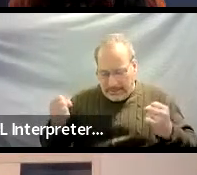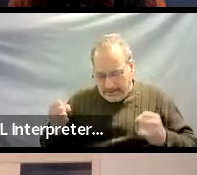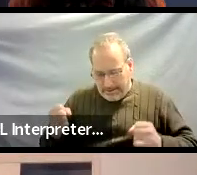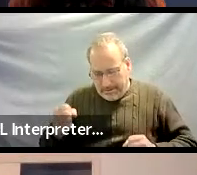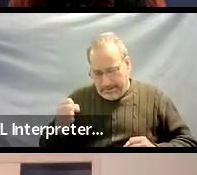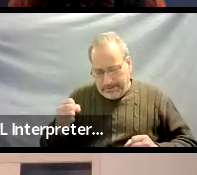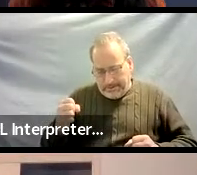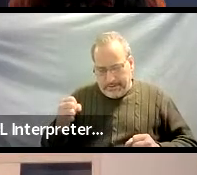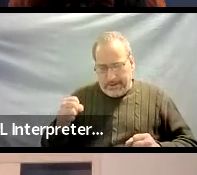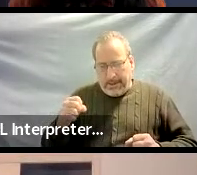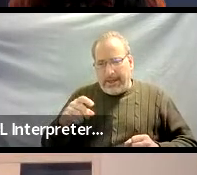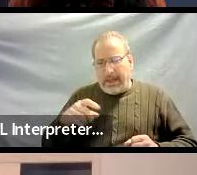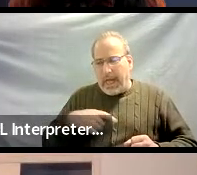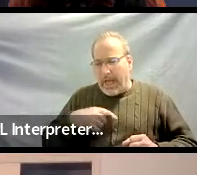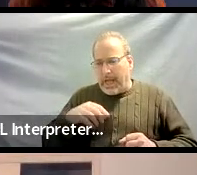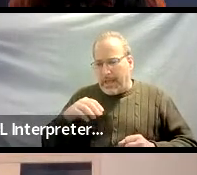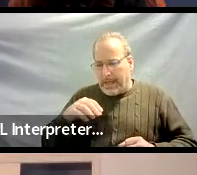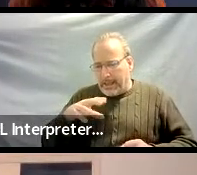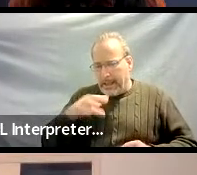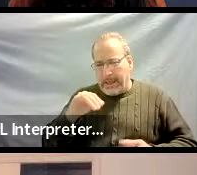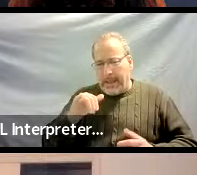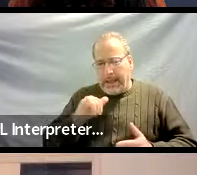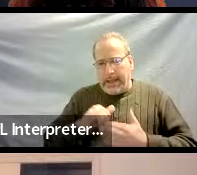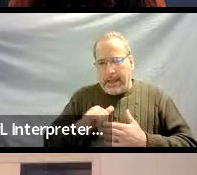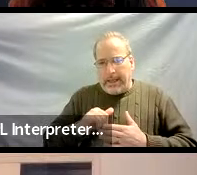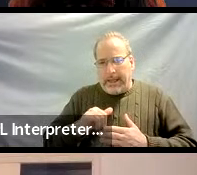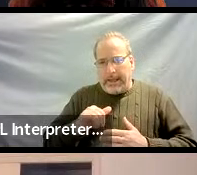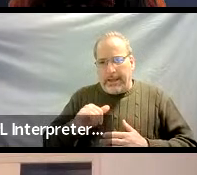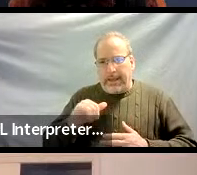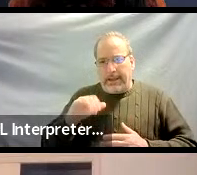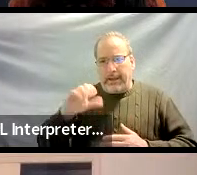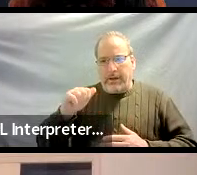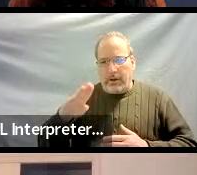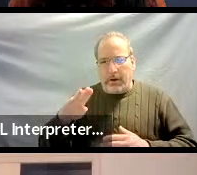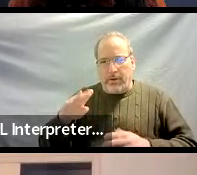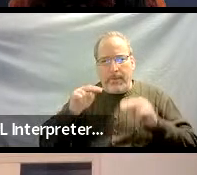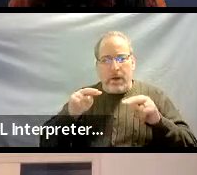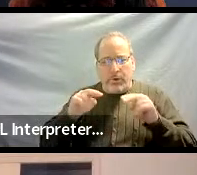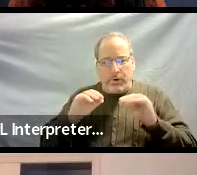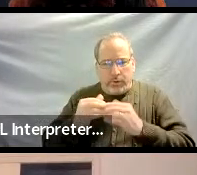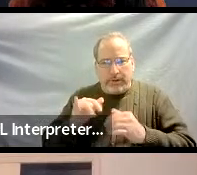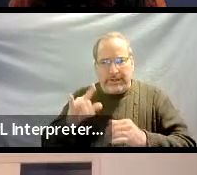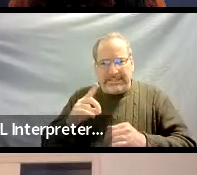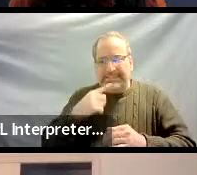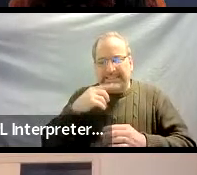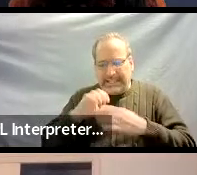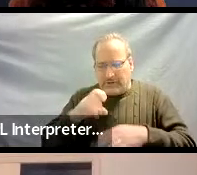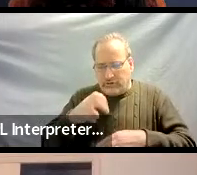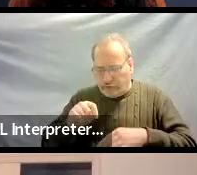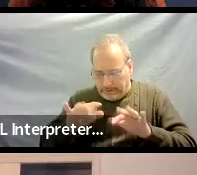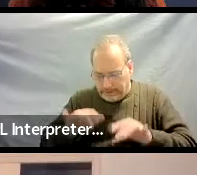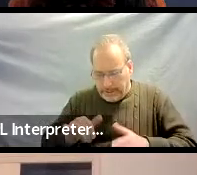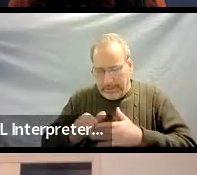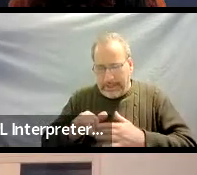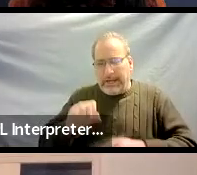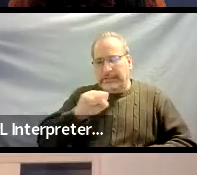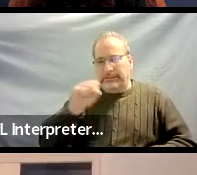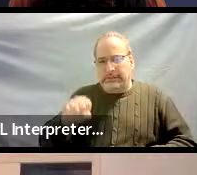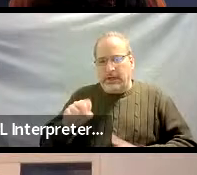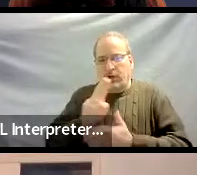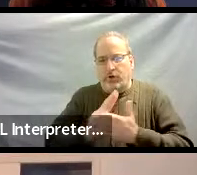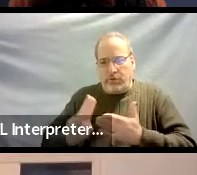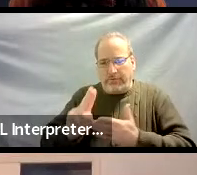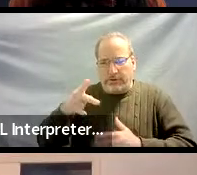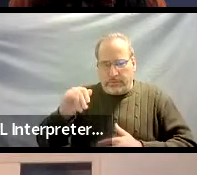it got missed, Margot, that Karina Aguilera from the CARB monitoring group did say in chat that the Stockton University Park